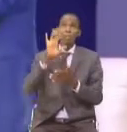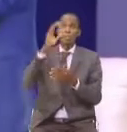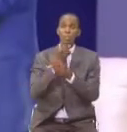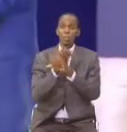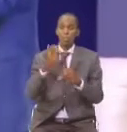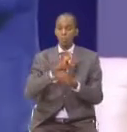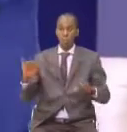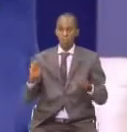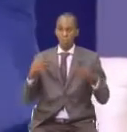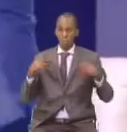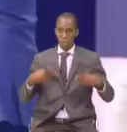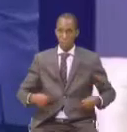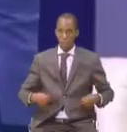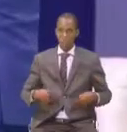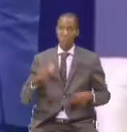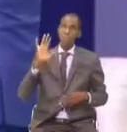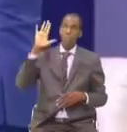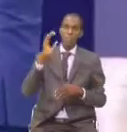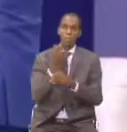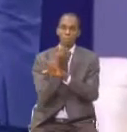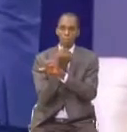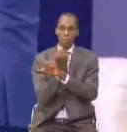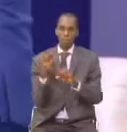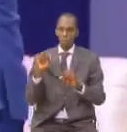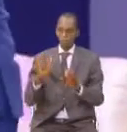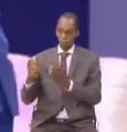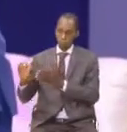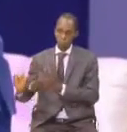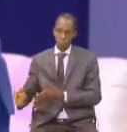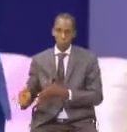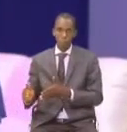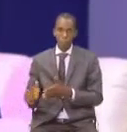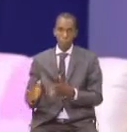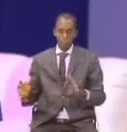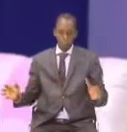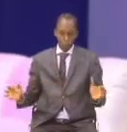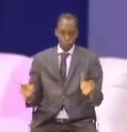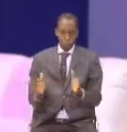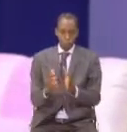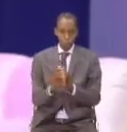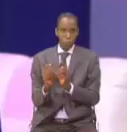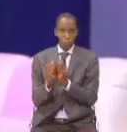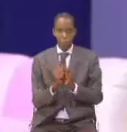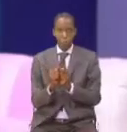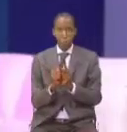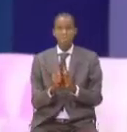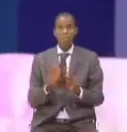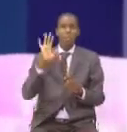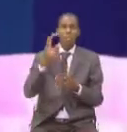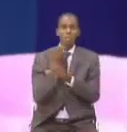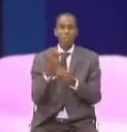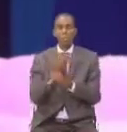one side, thy health on the other side, put everything together, that thy saving